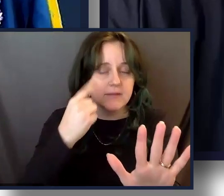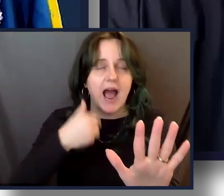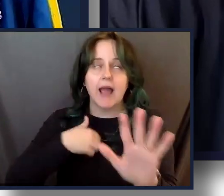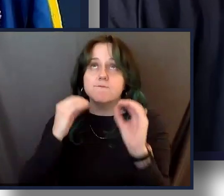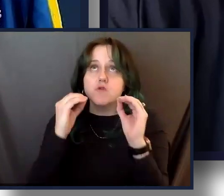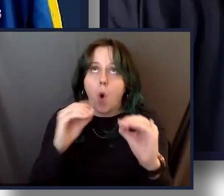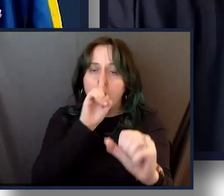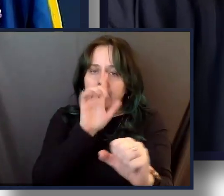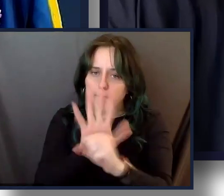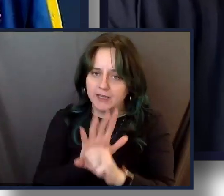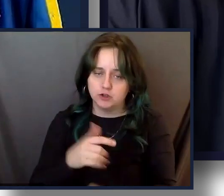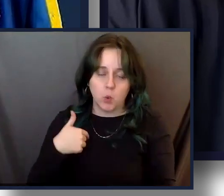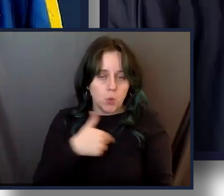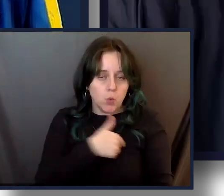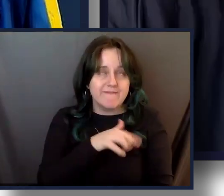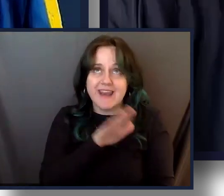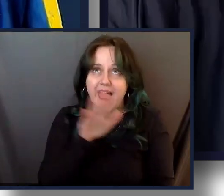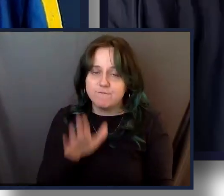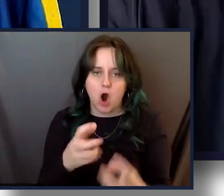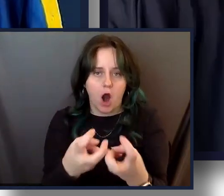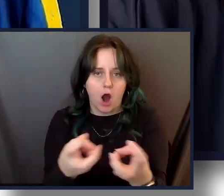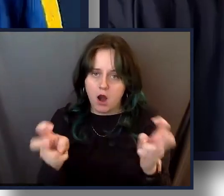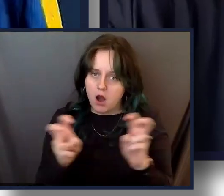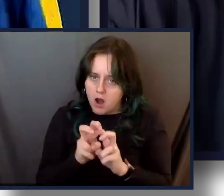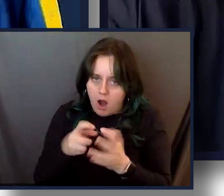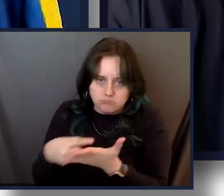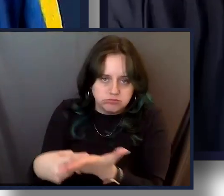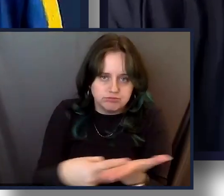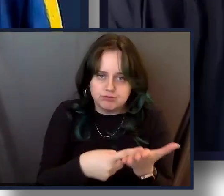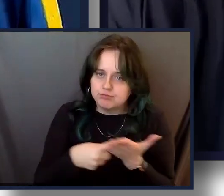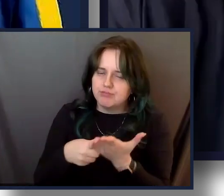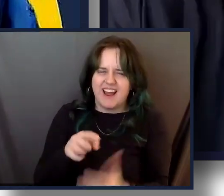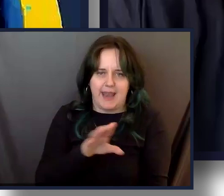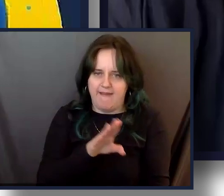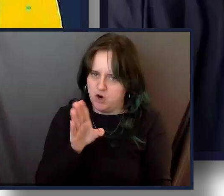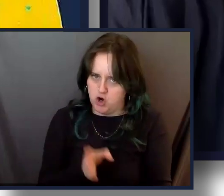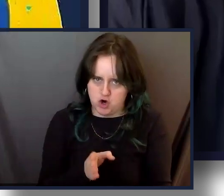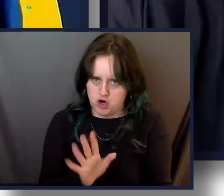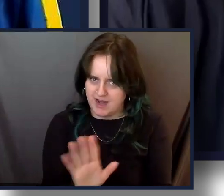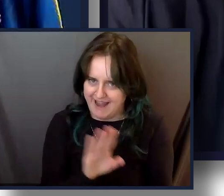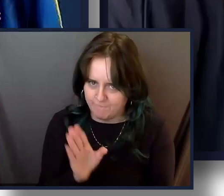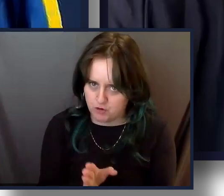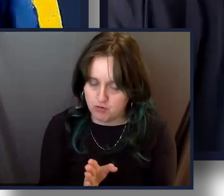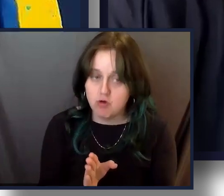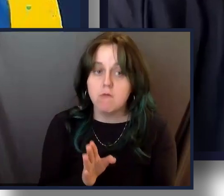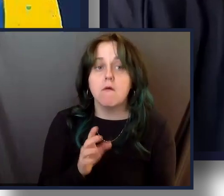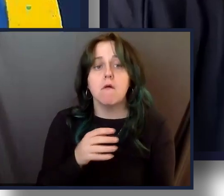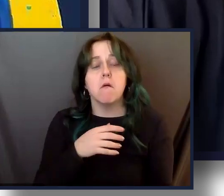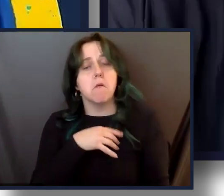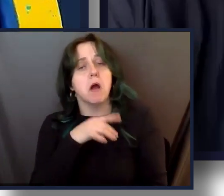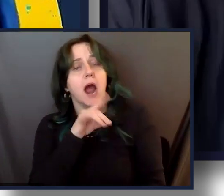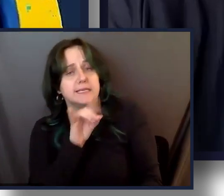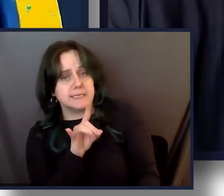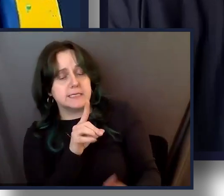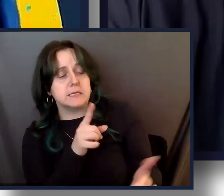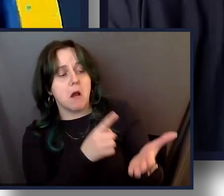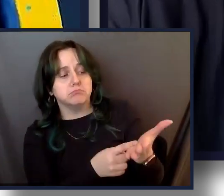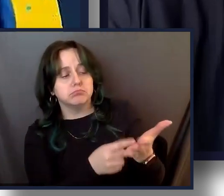it with anybody on the task force. I do know I have talked about it with other experts of